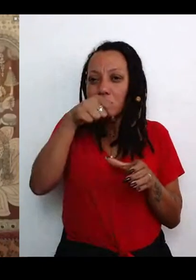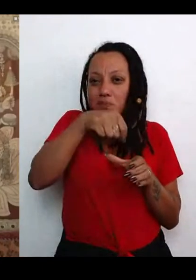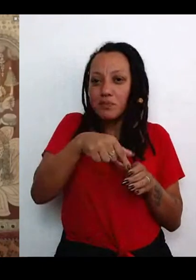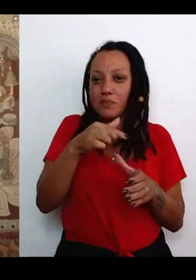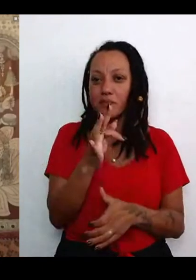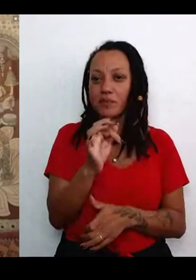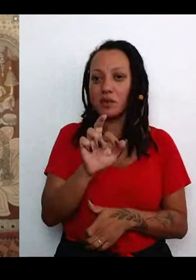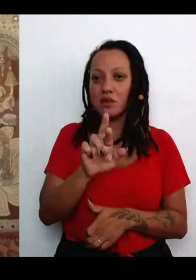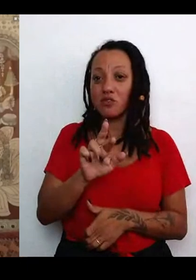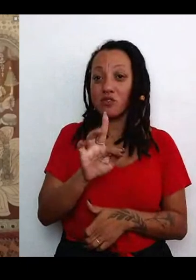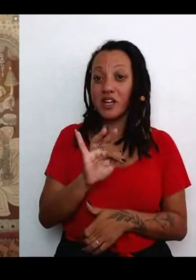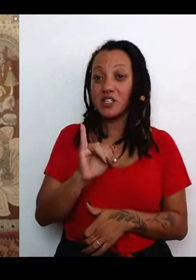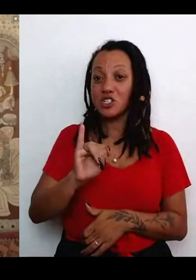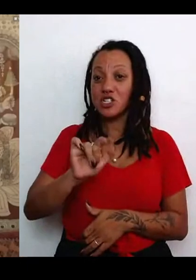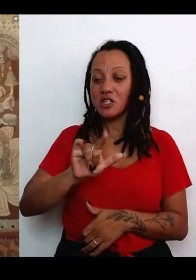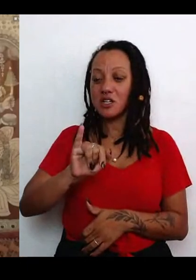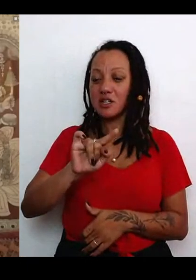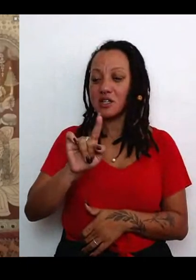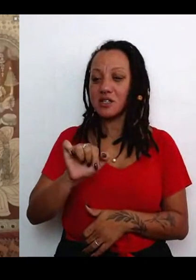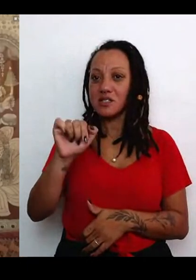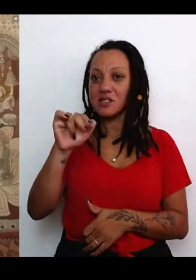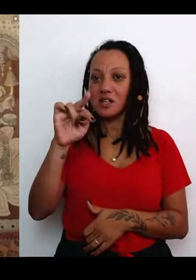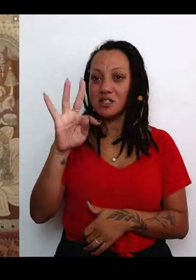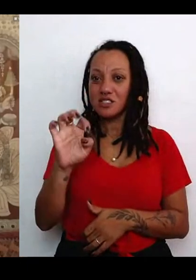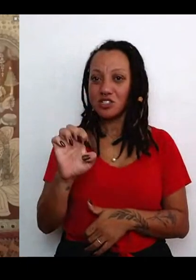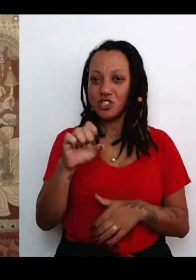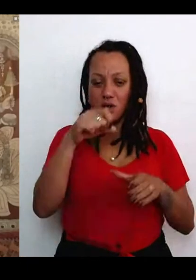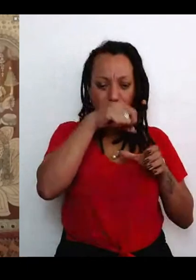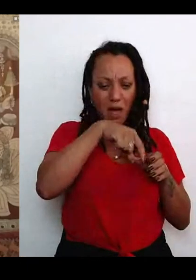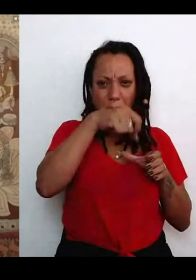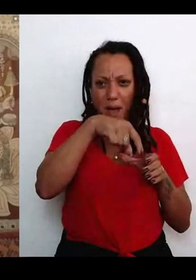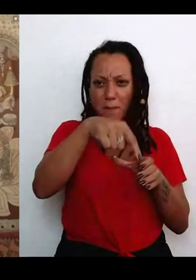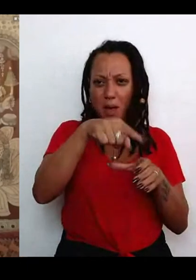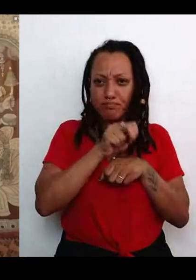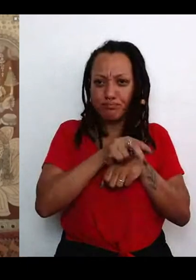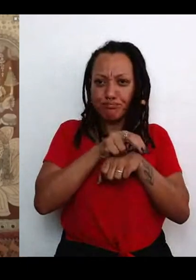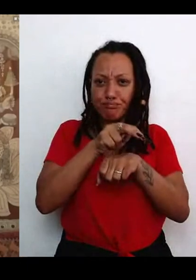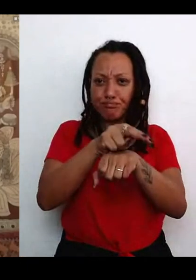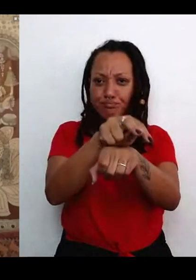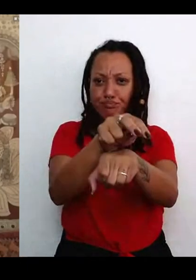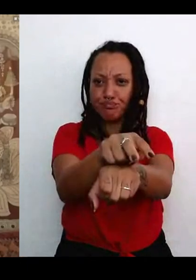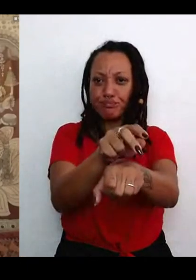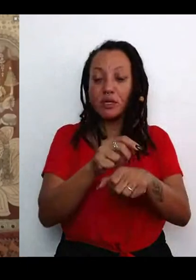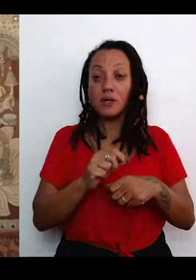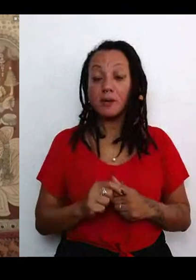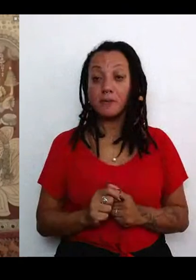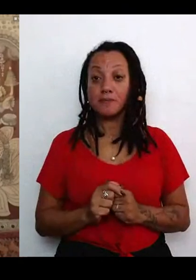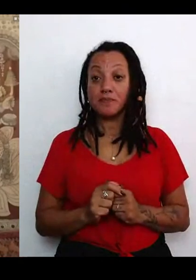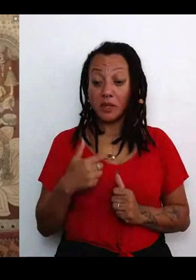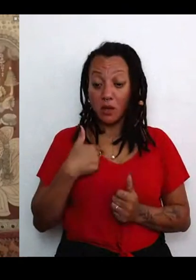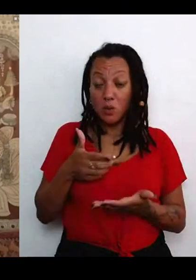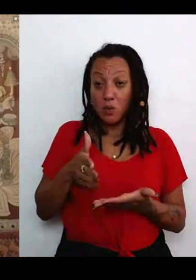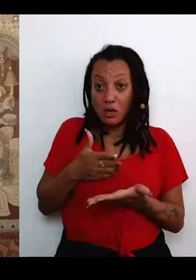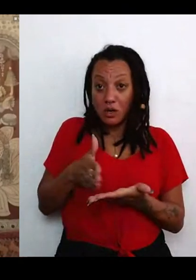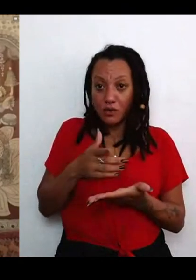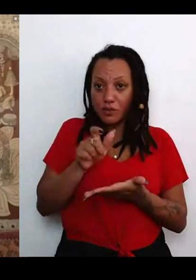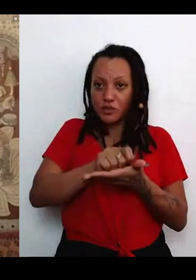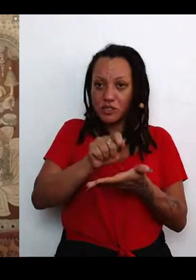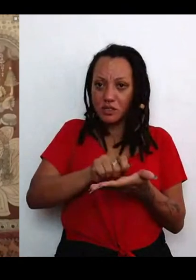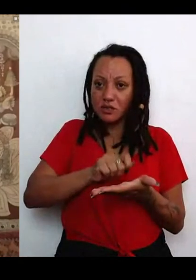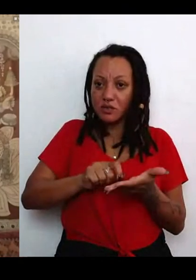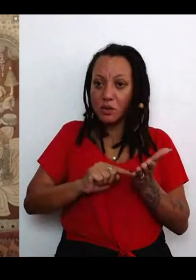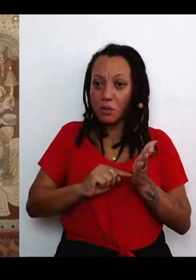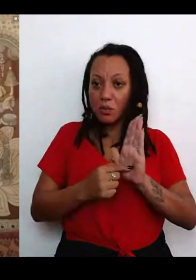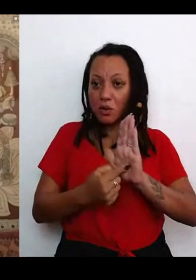on soil not oil where I showed that synthetic fertilizers are major con contributors to climate change